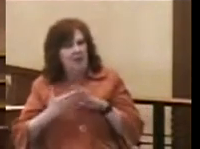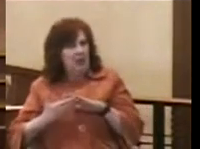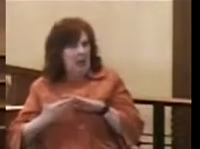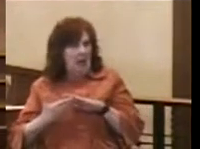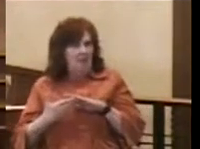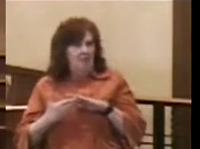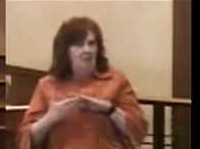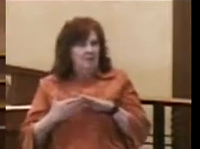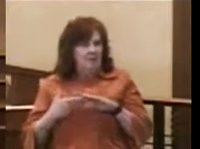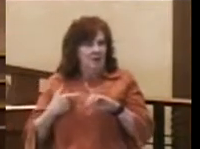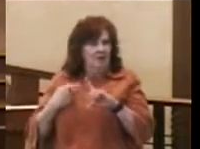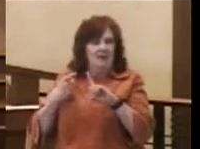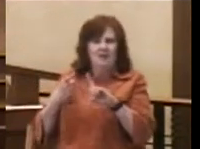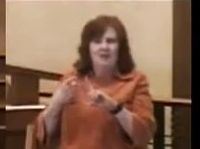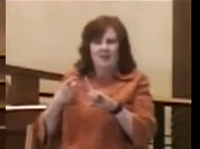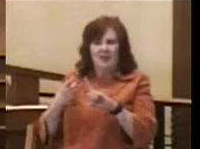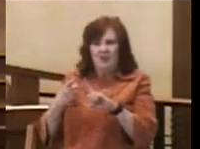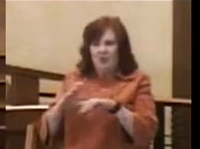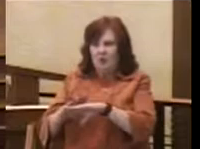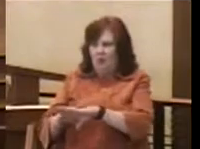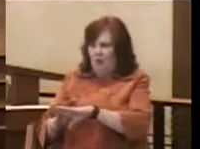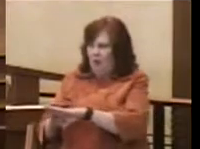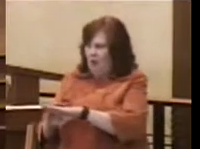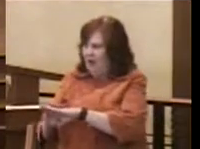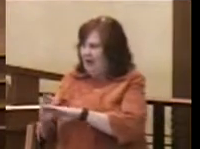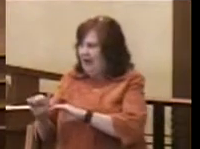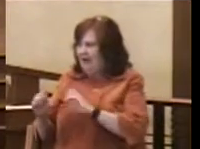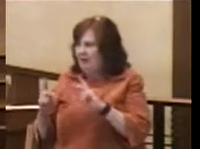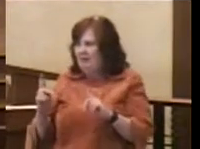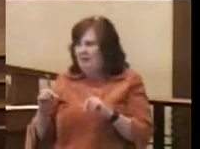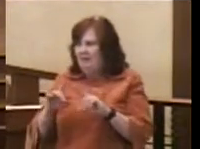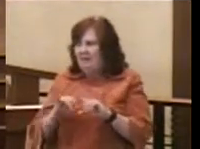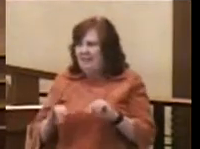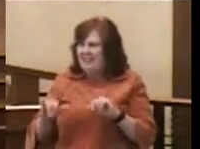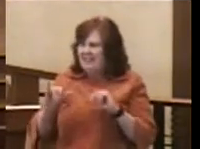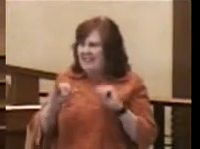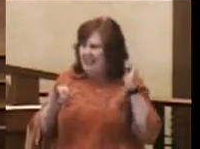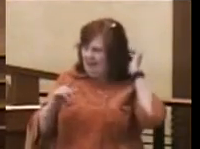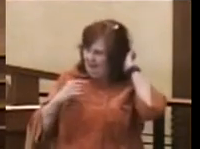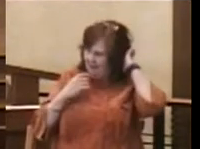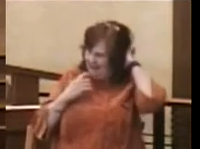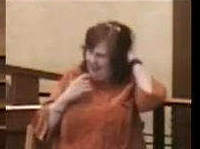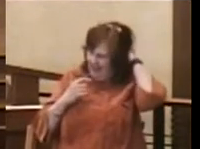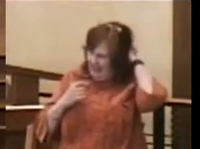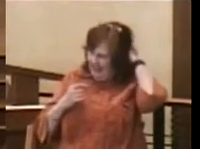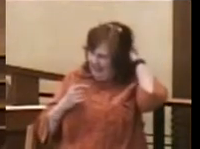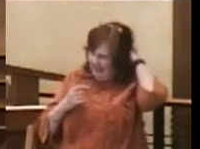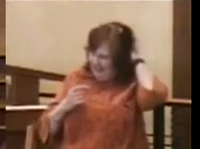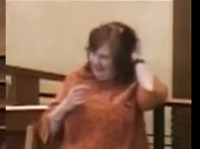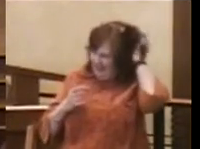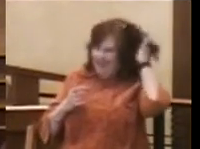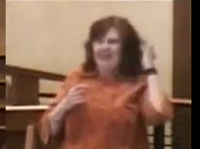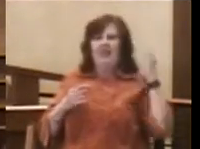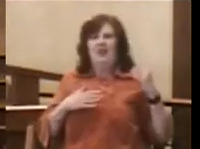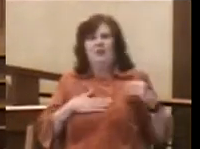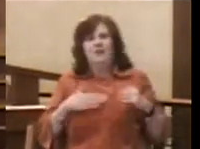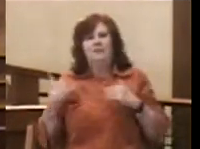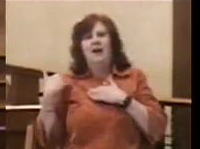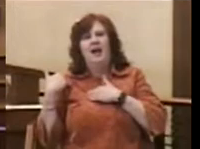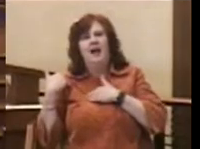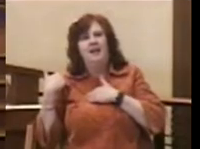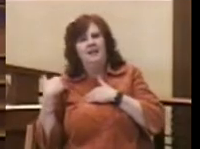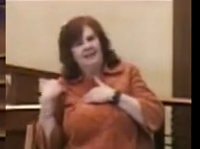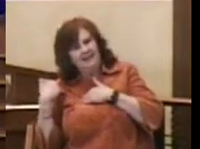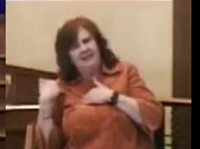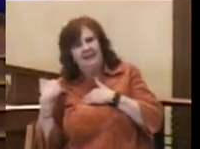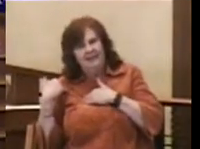her mission to warn others of the same. She said, It was my cross to